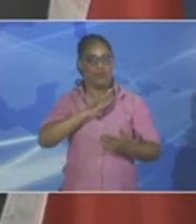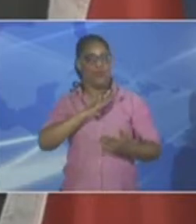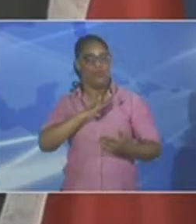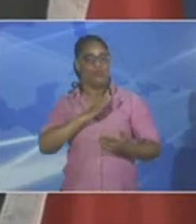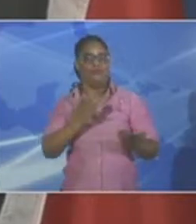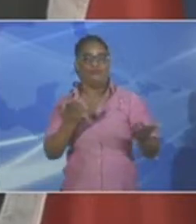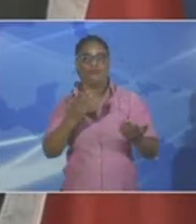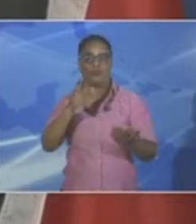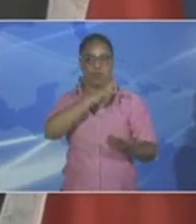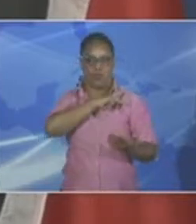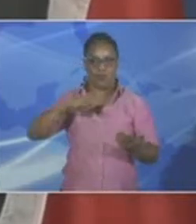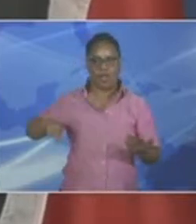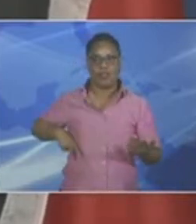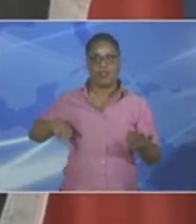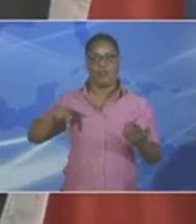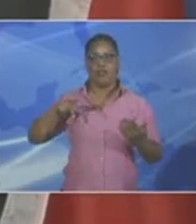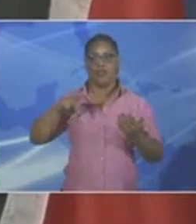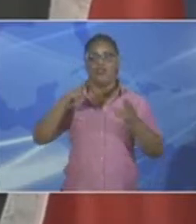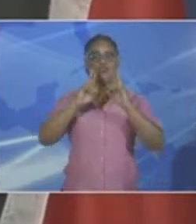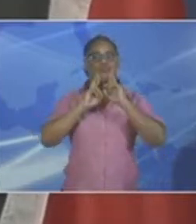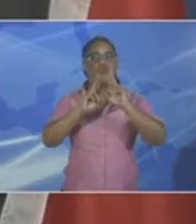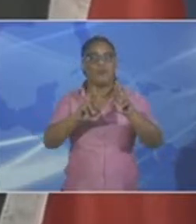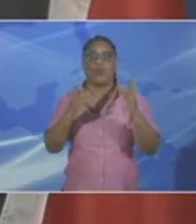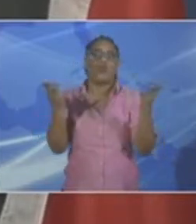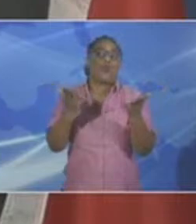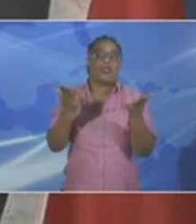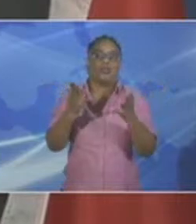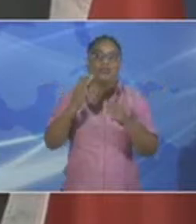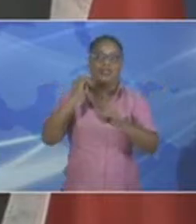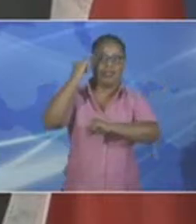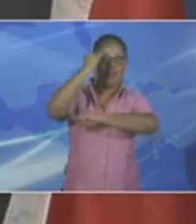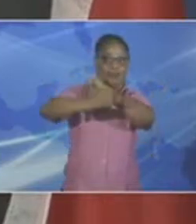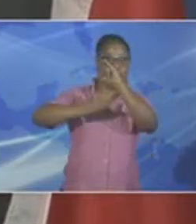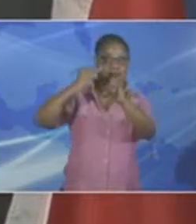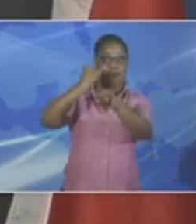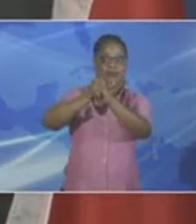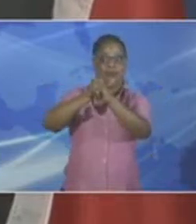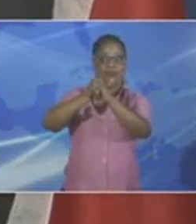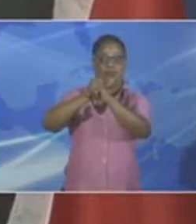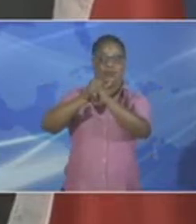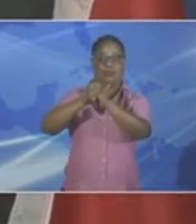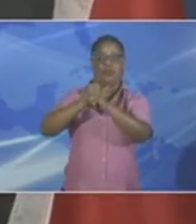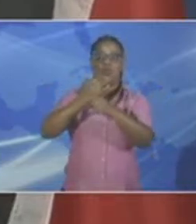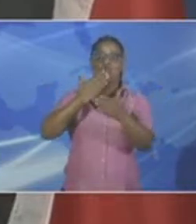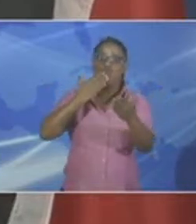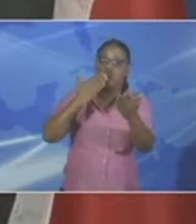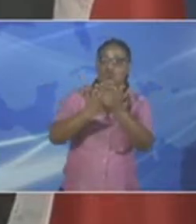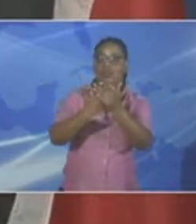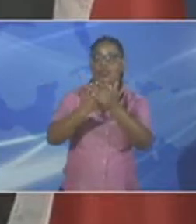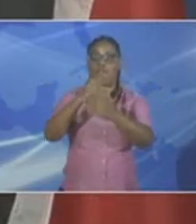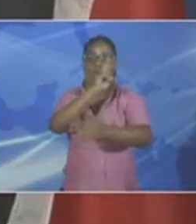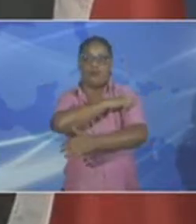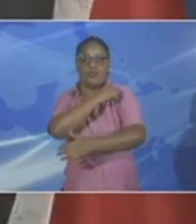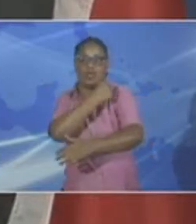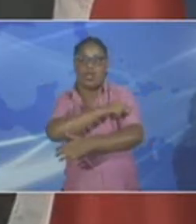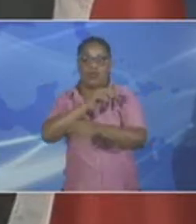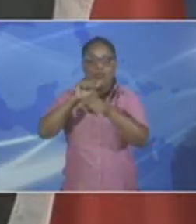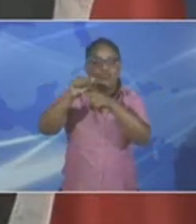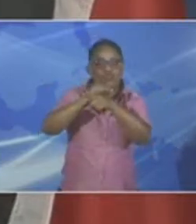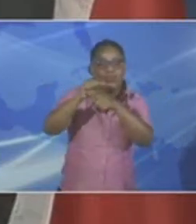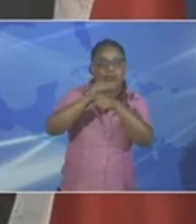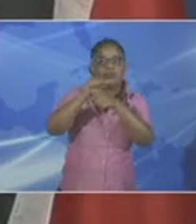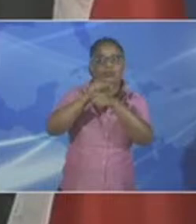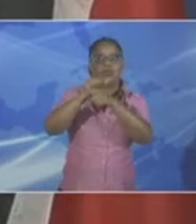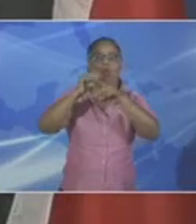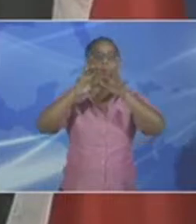was that international best practice as approved by WHO was what prevailed in the hospital environment